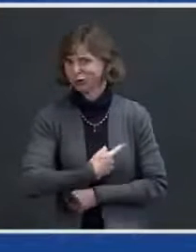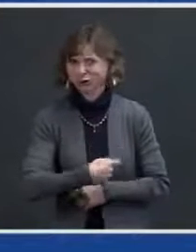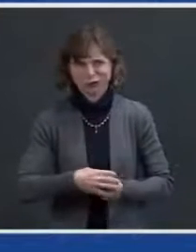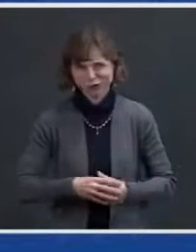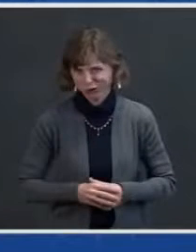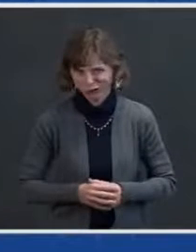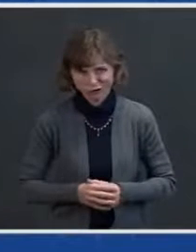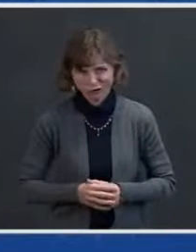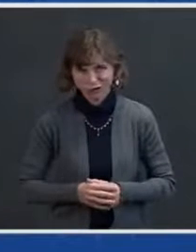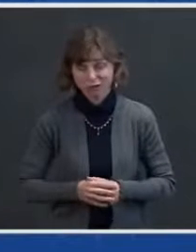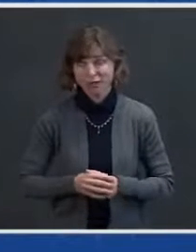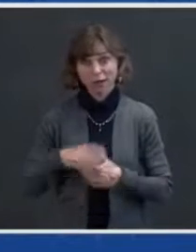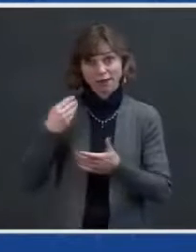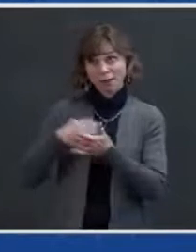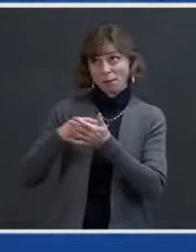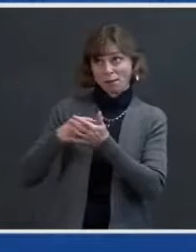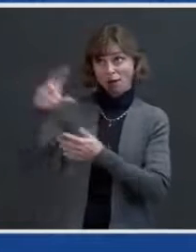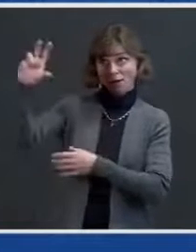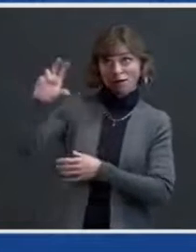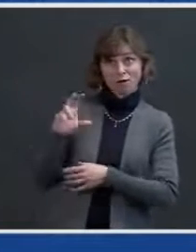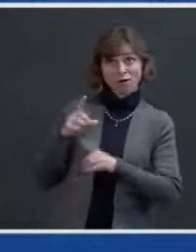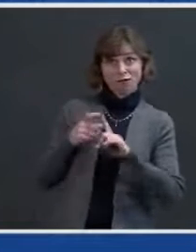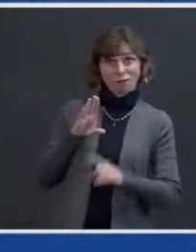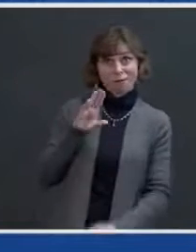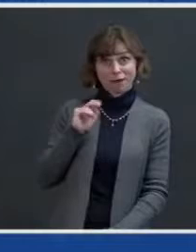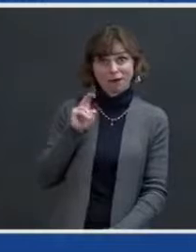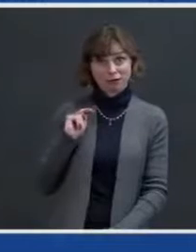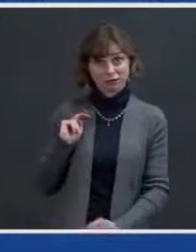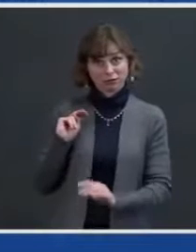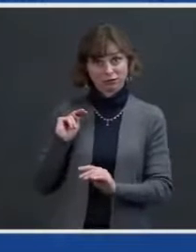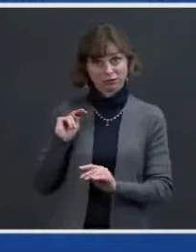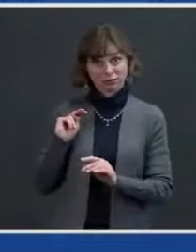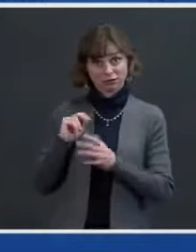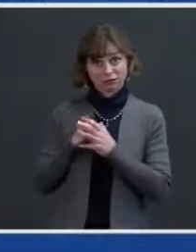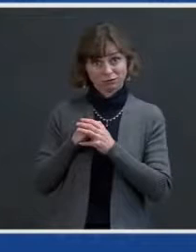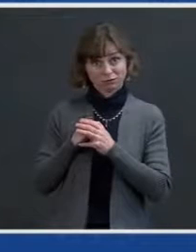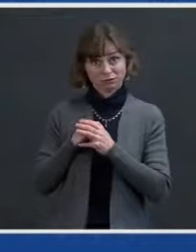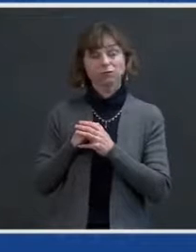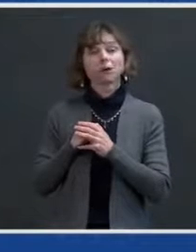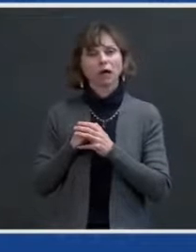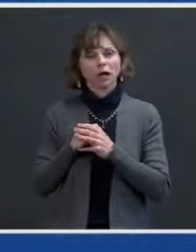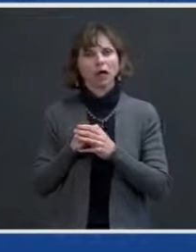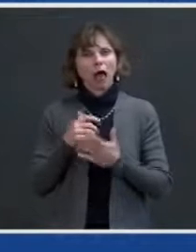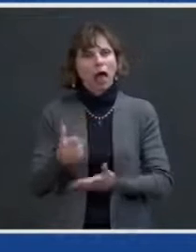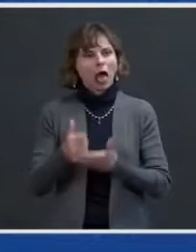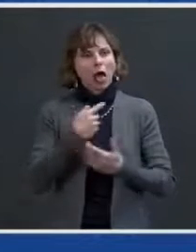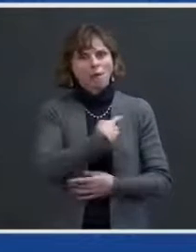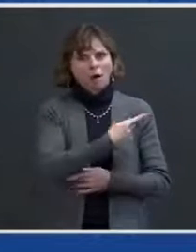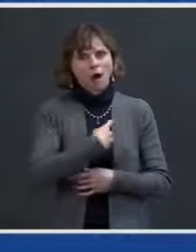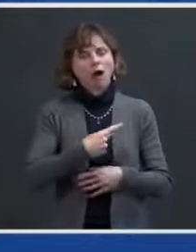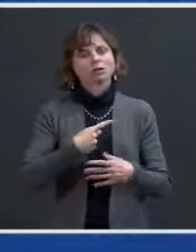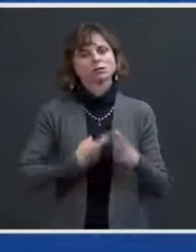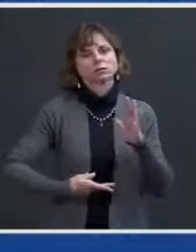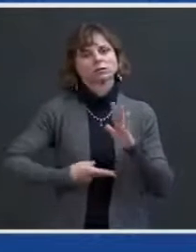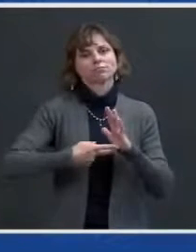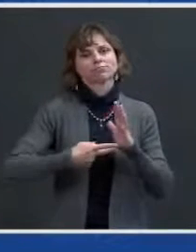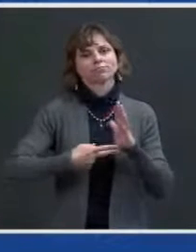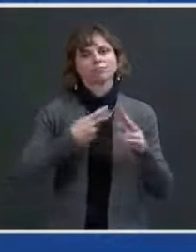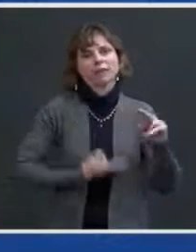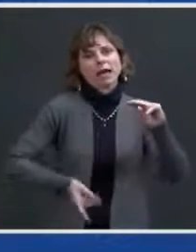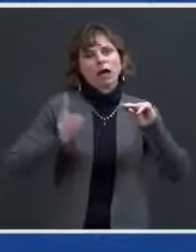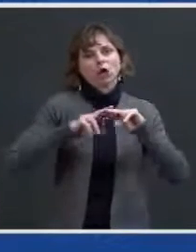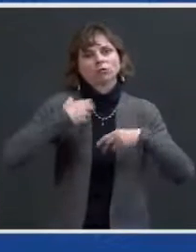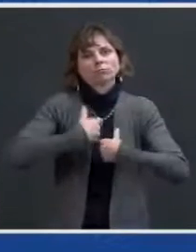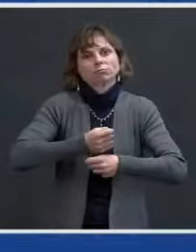by the Biden administration will enable us to adapt our manufacturing facilities for the production of